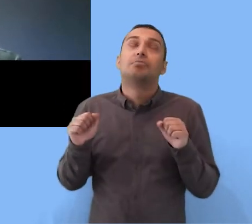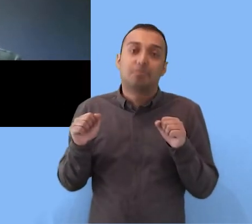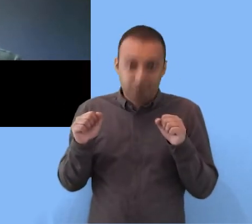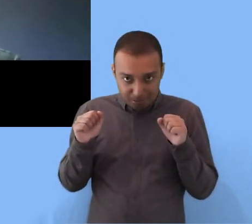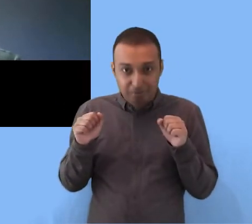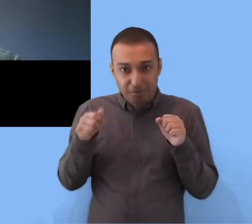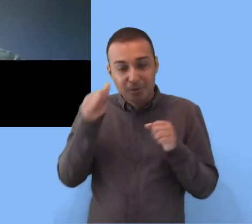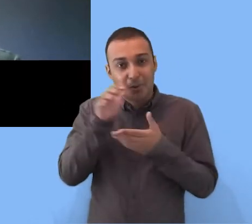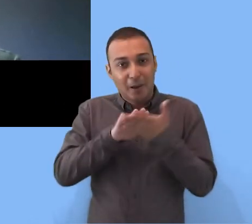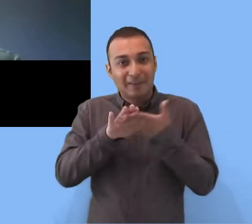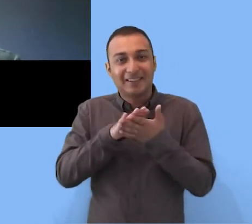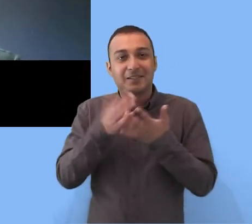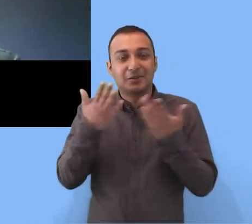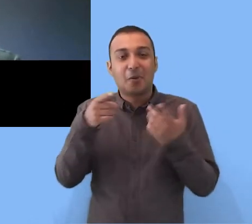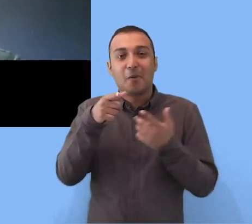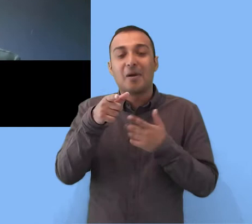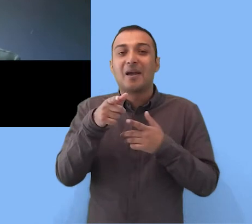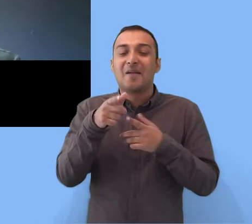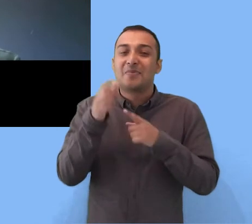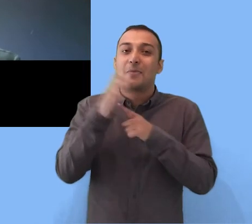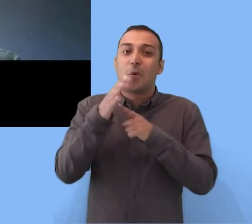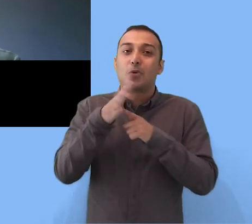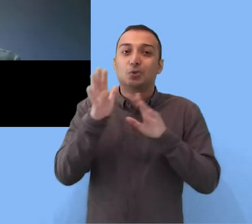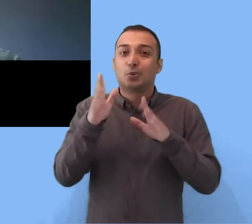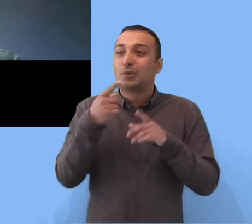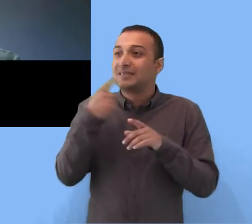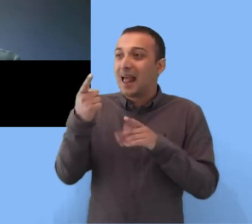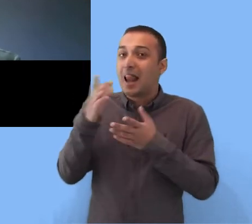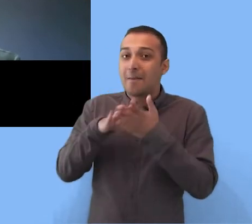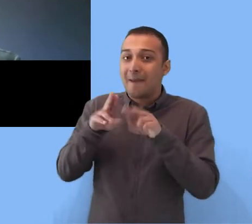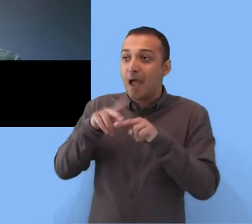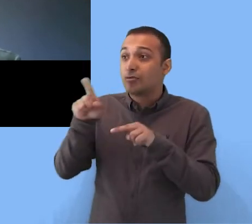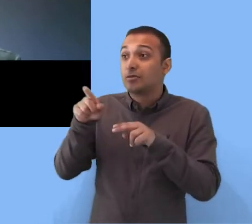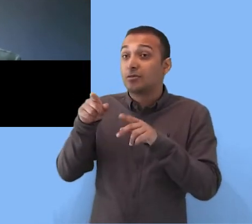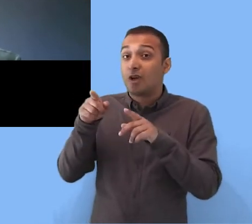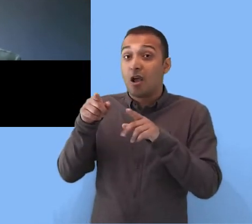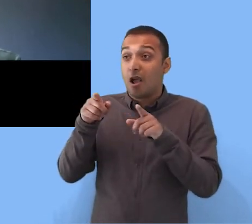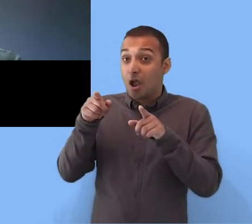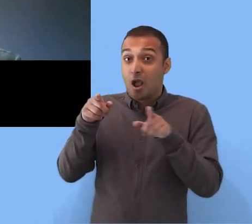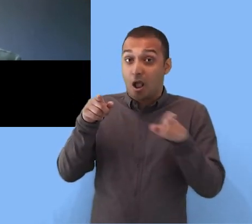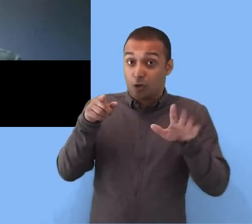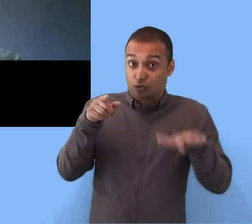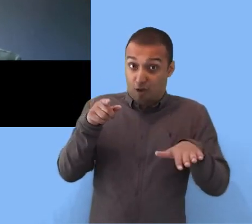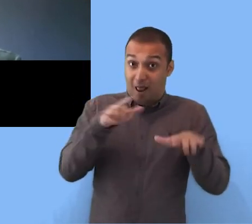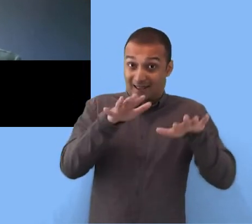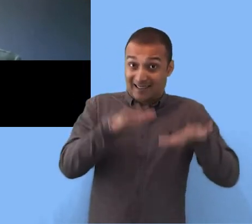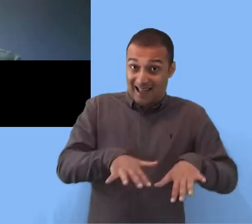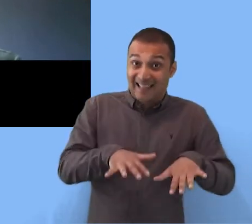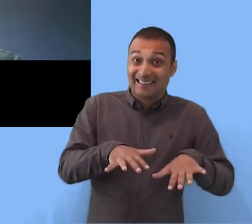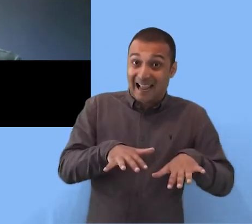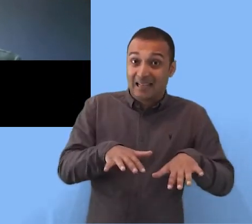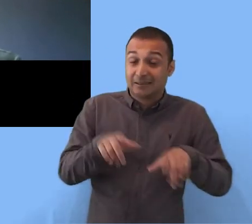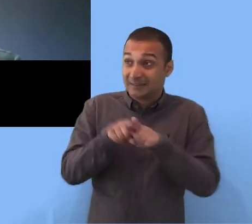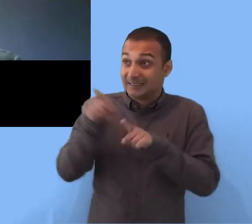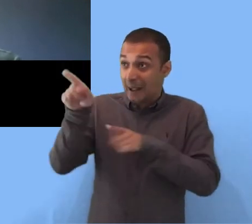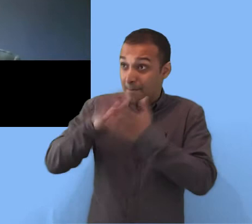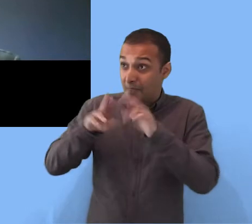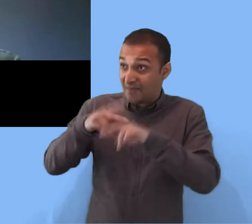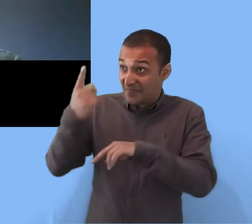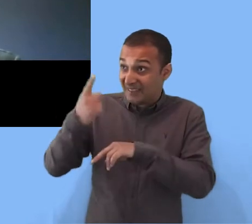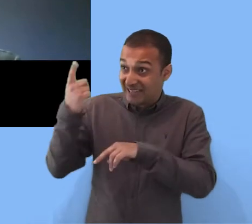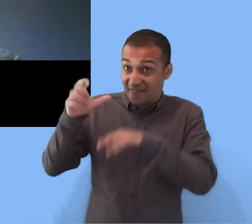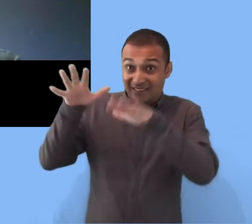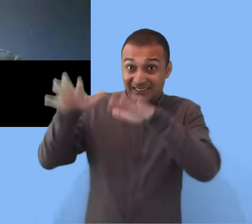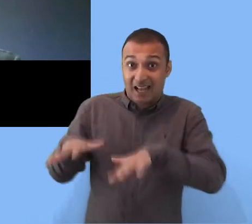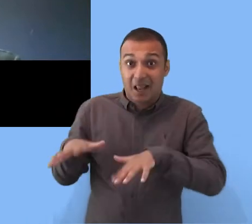about encouraging them and telling them, look, and actually telling them that you're settling too. Are you aware that? Are you aware of this? Because a lot of parents are